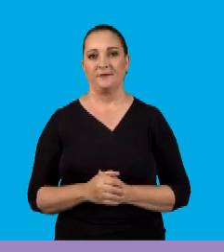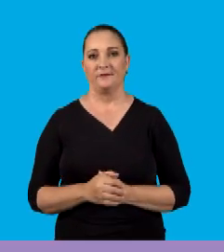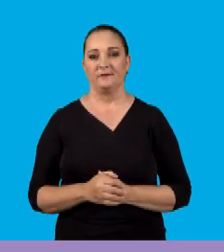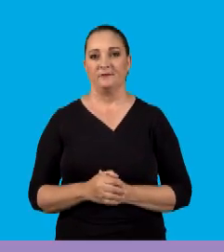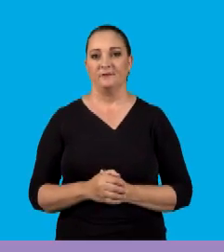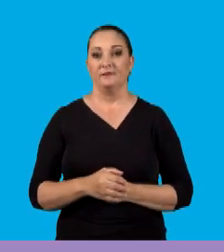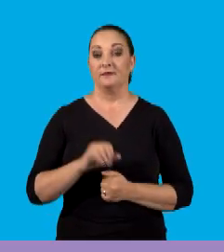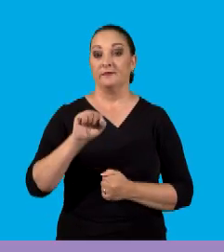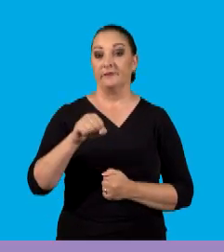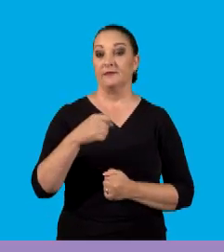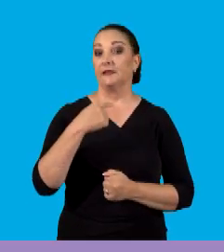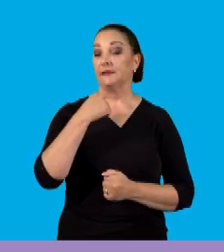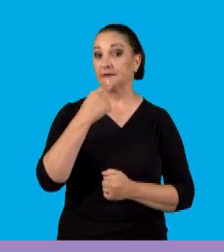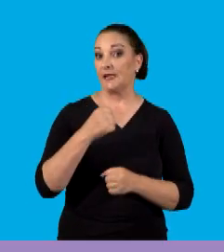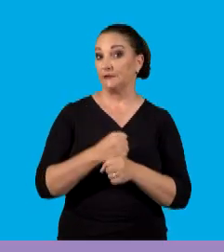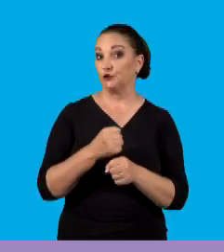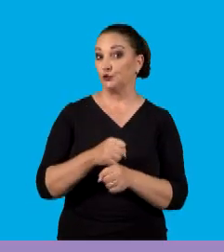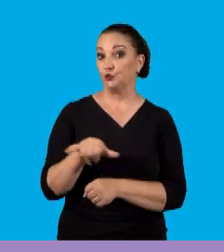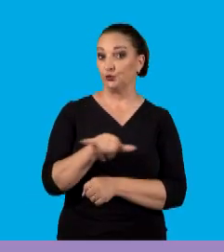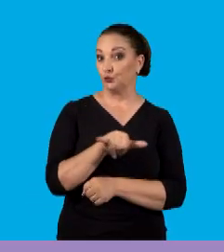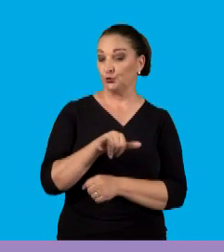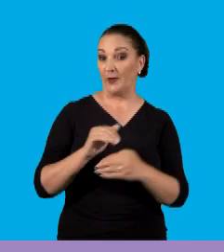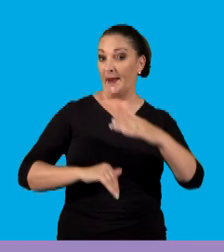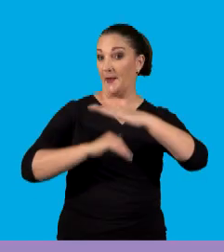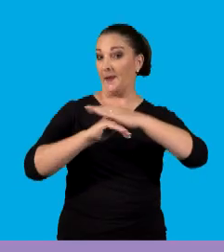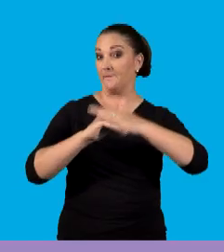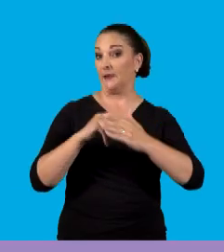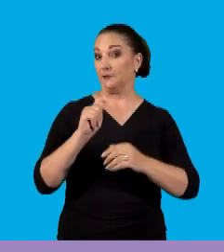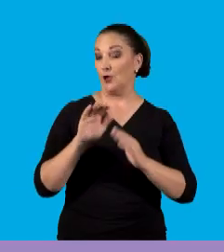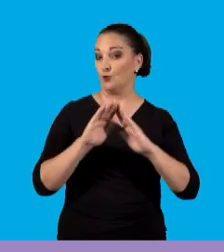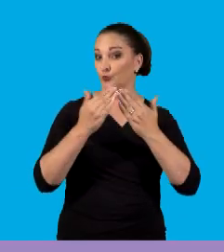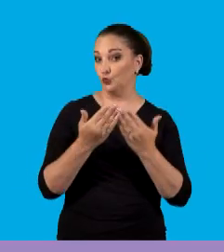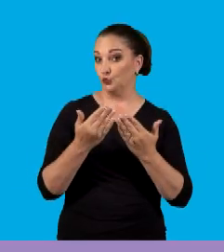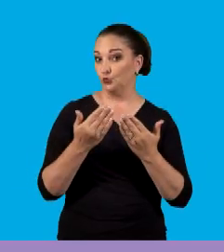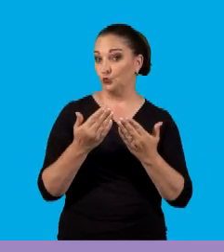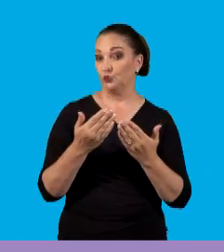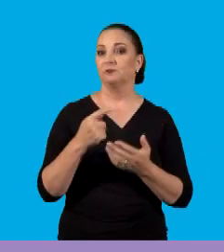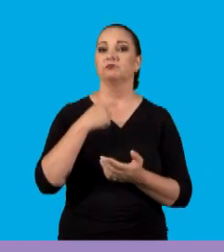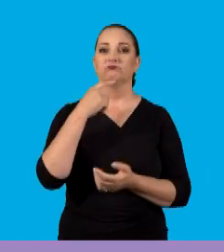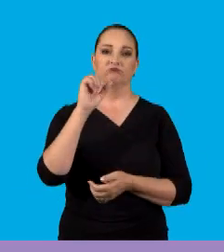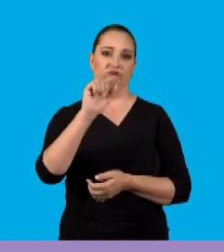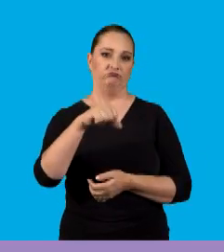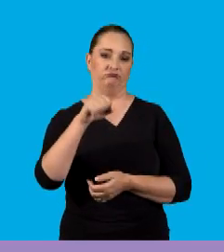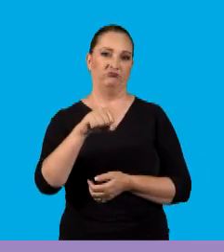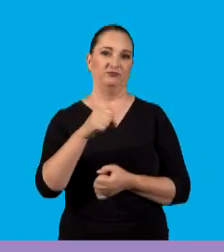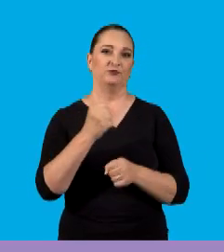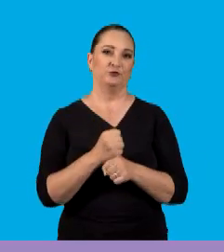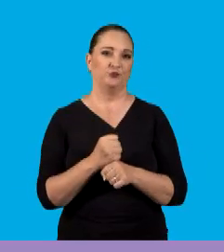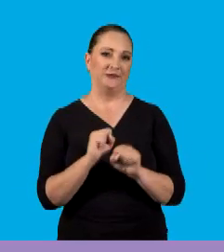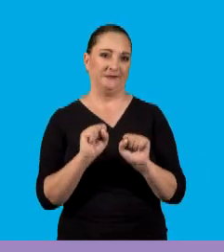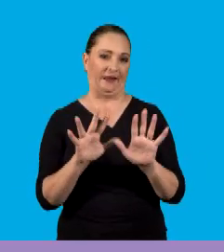say that the grade that received the maximum number of textbooks, that would be our